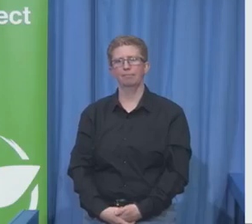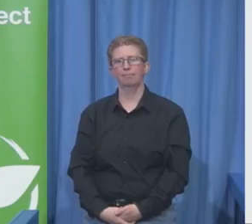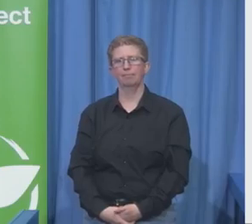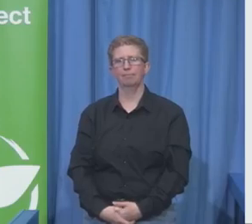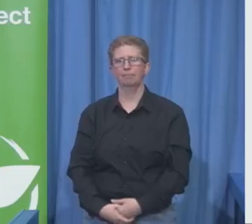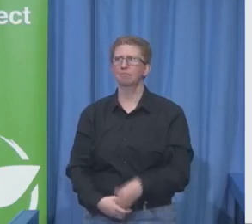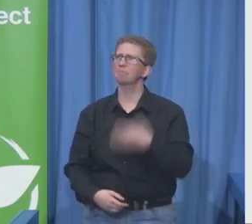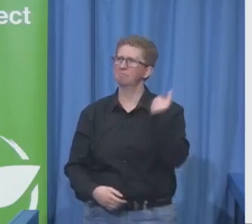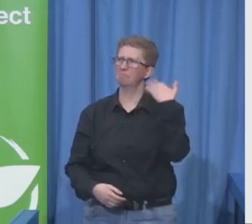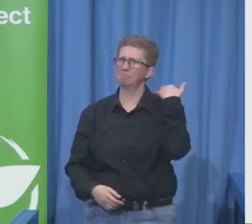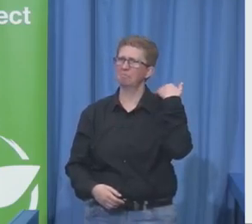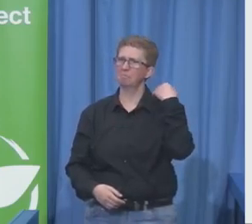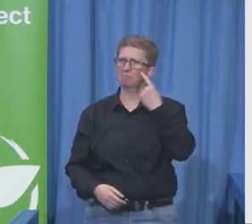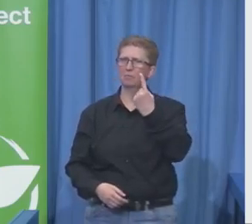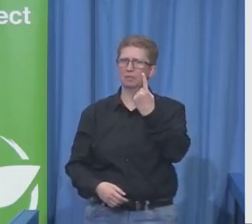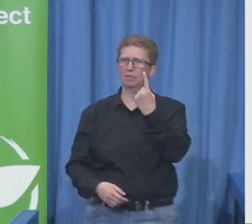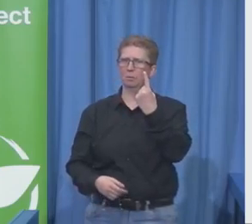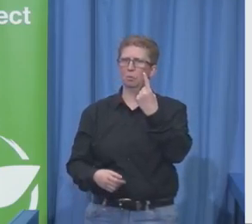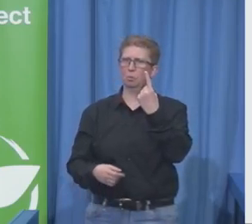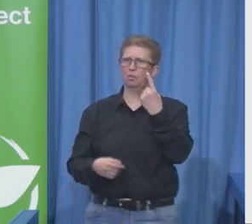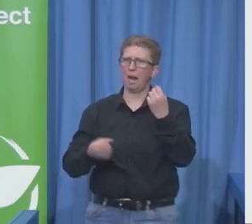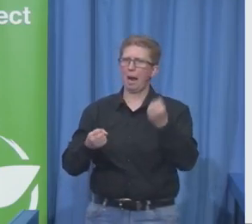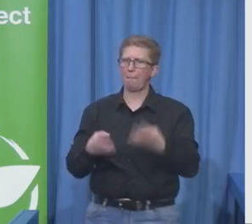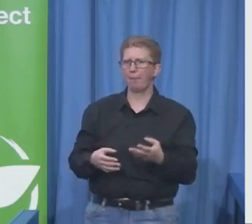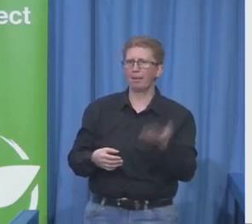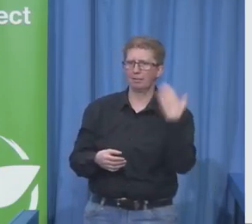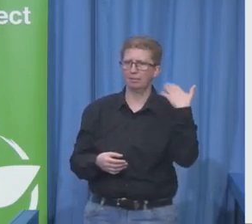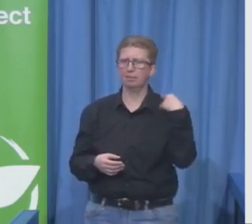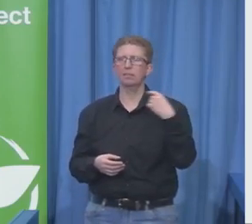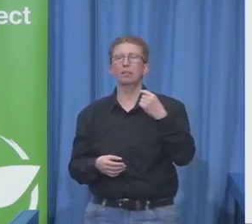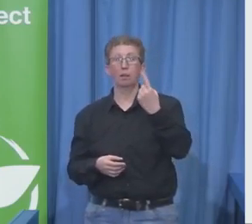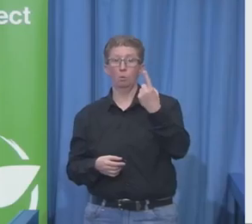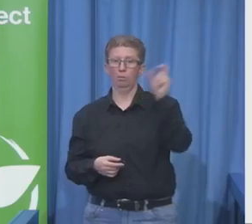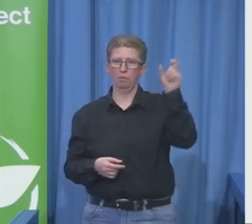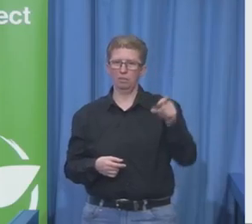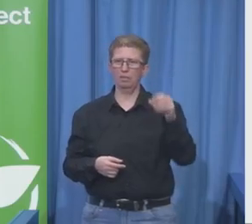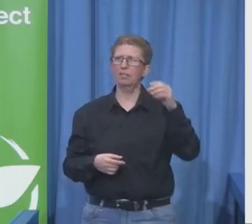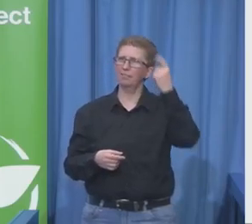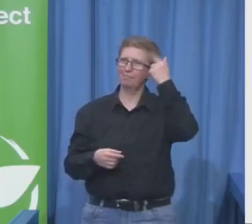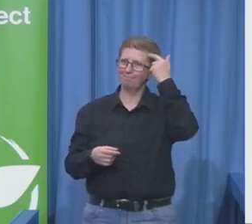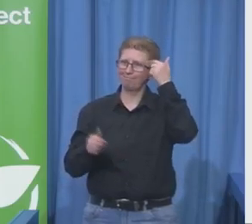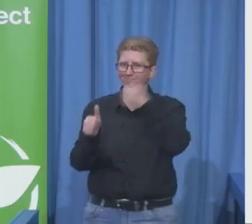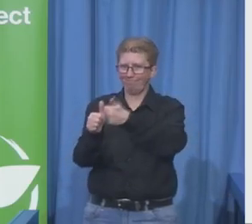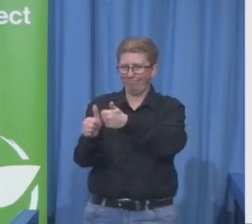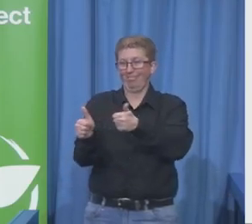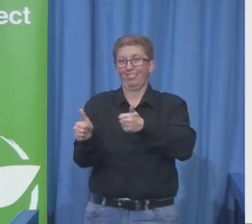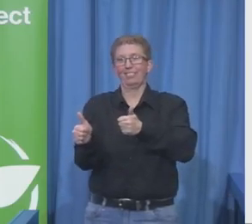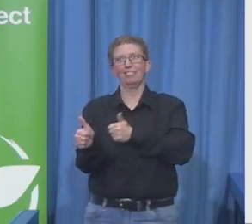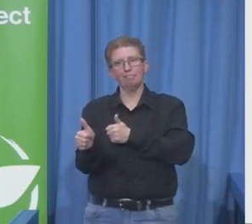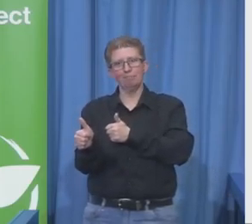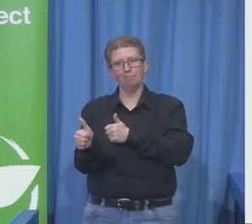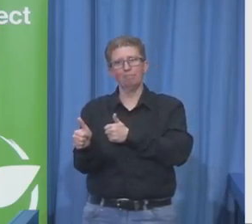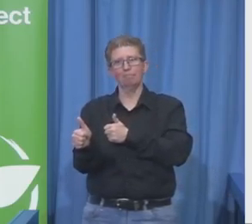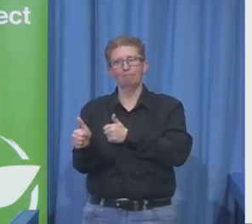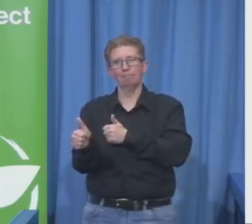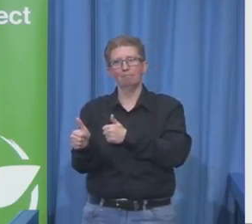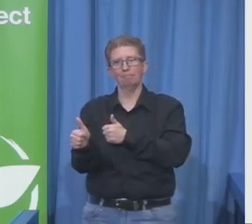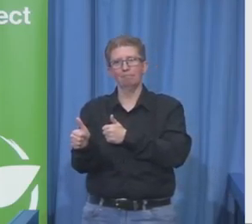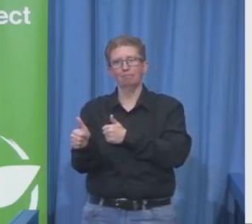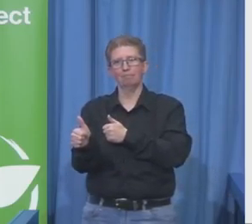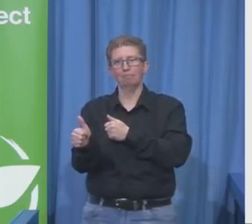the good thing is the person works in a function and not in a business role. So the